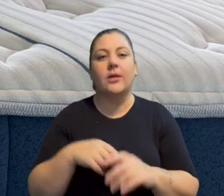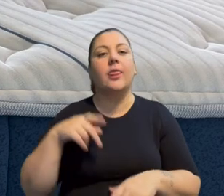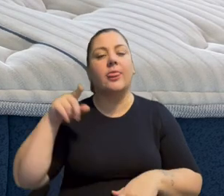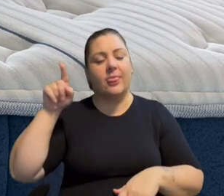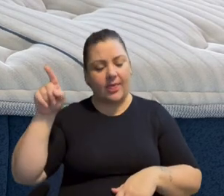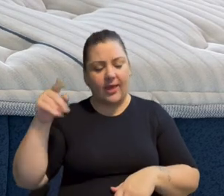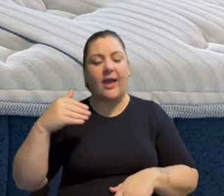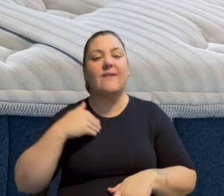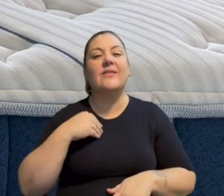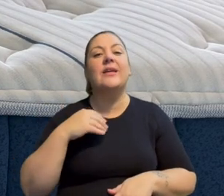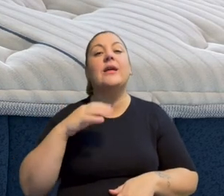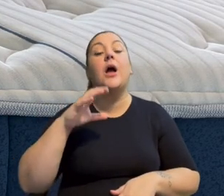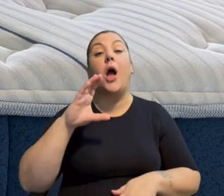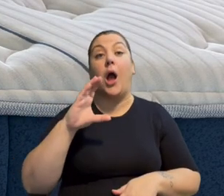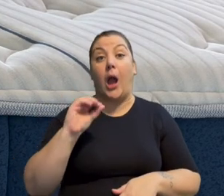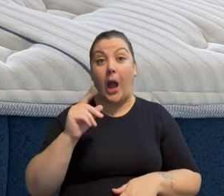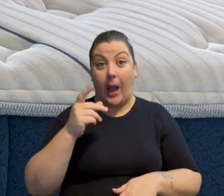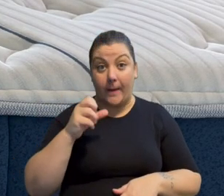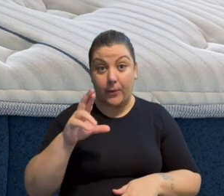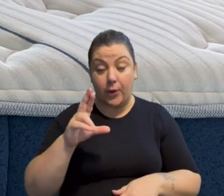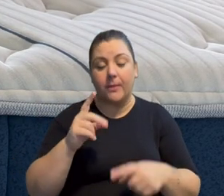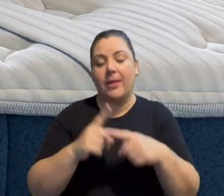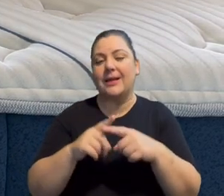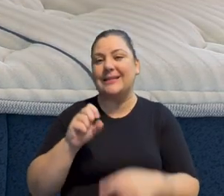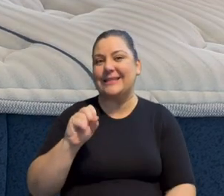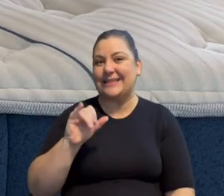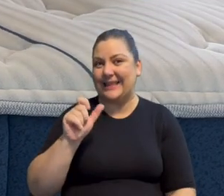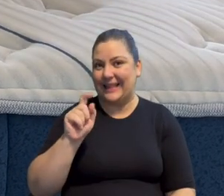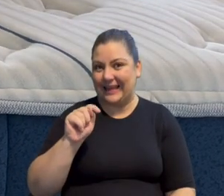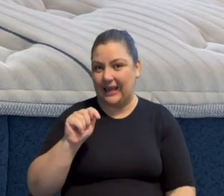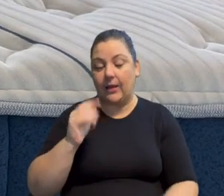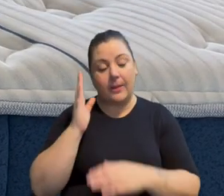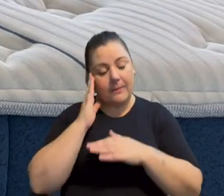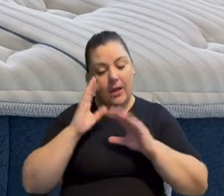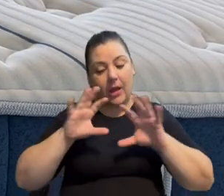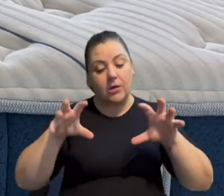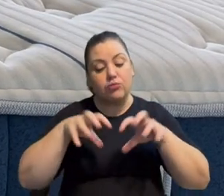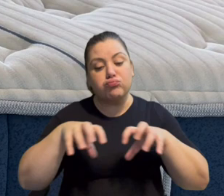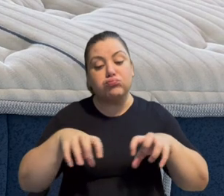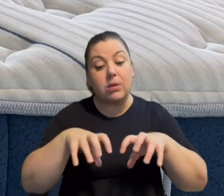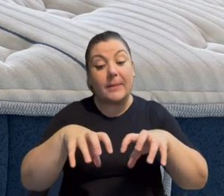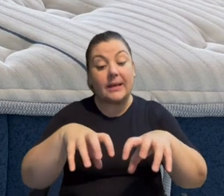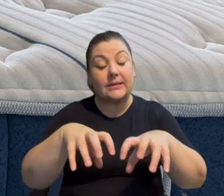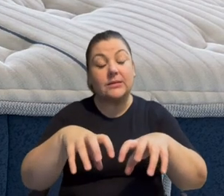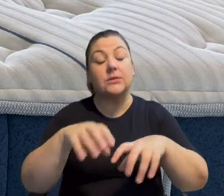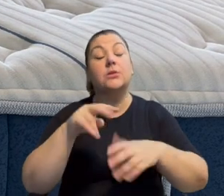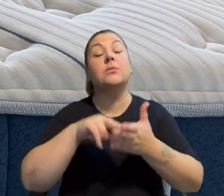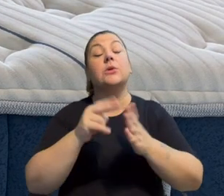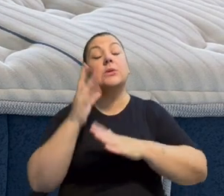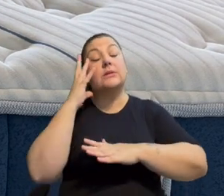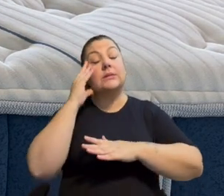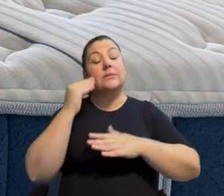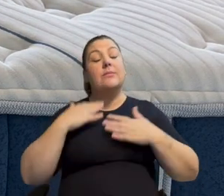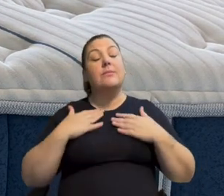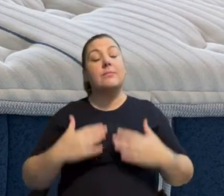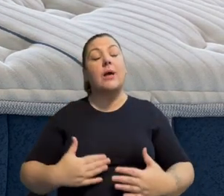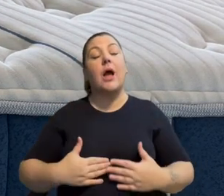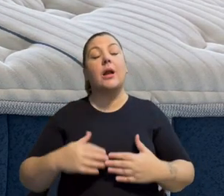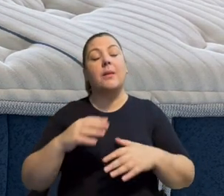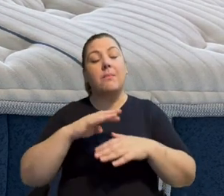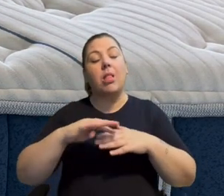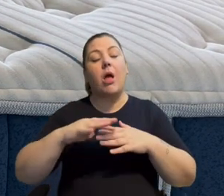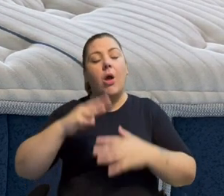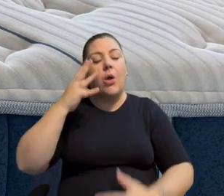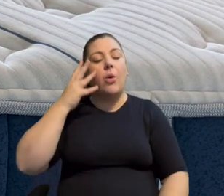copper and sealant in their mattresses. And what that does while you're sleeping, it helps your blood flow. It helps your